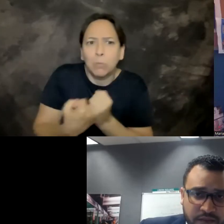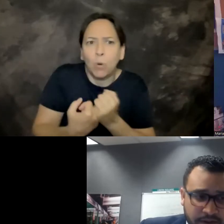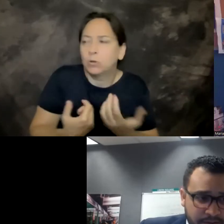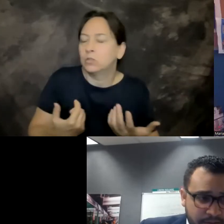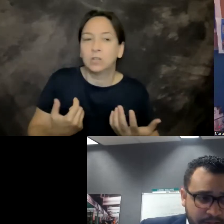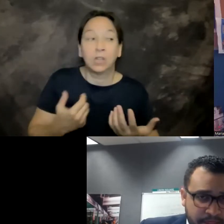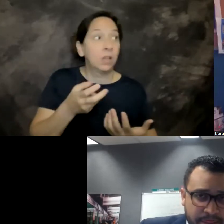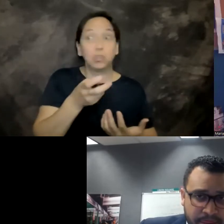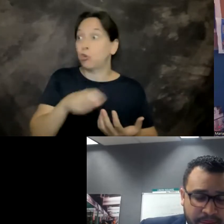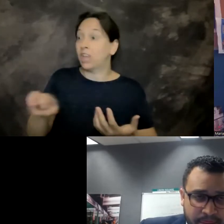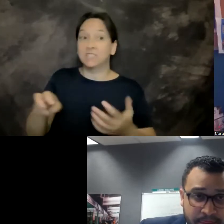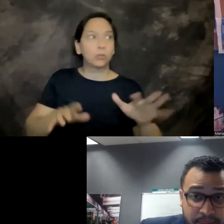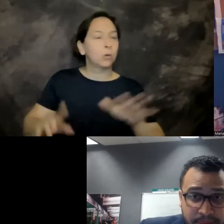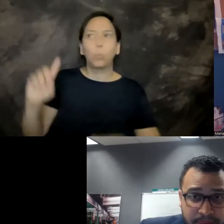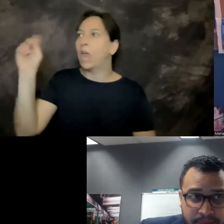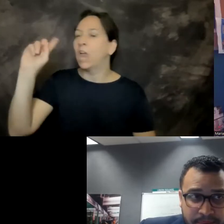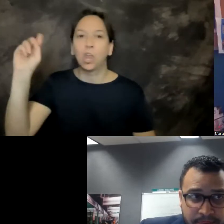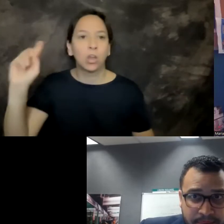one line to the Orange Line?